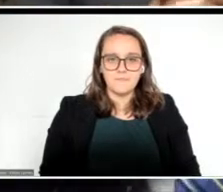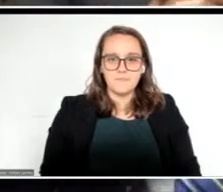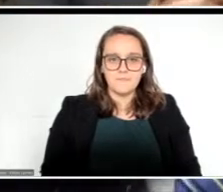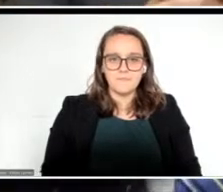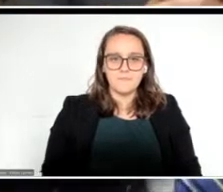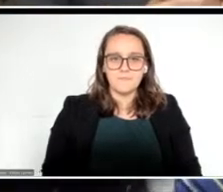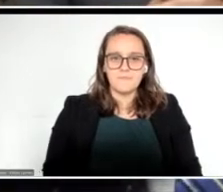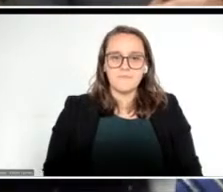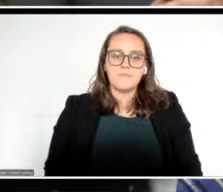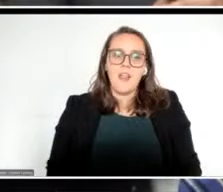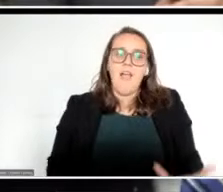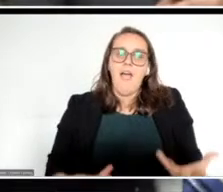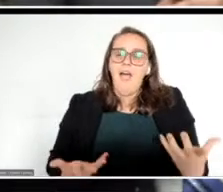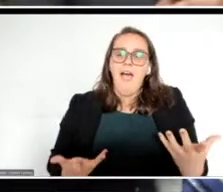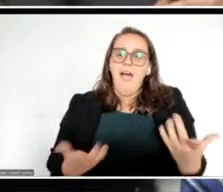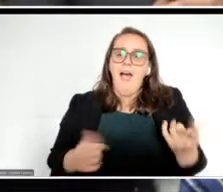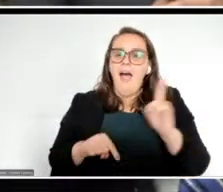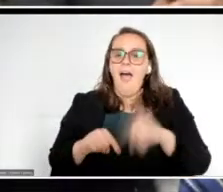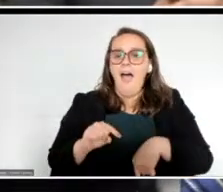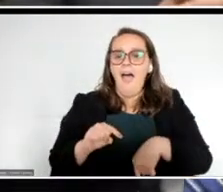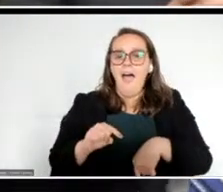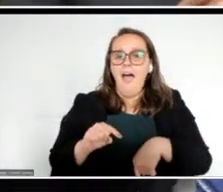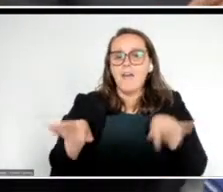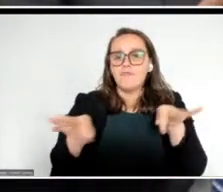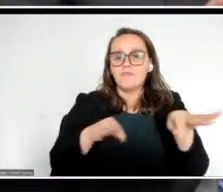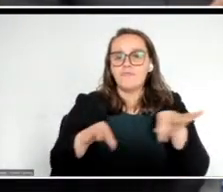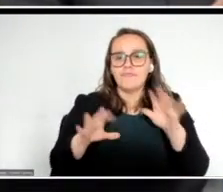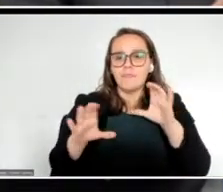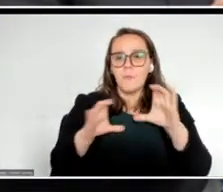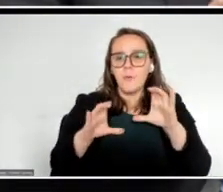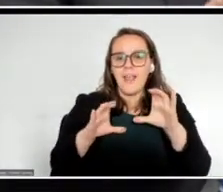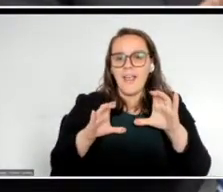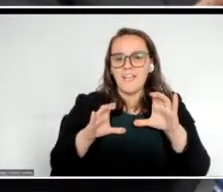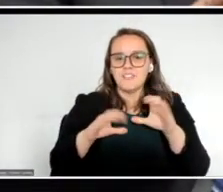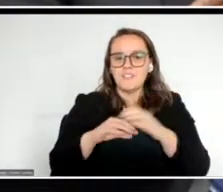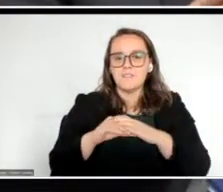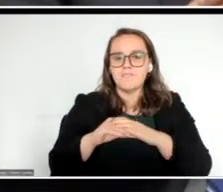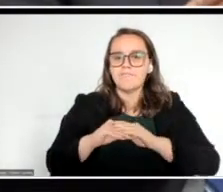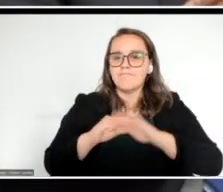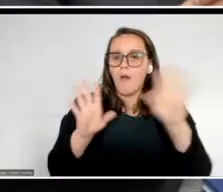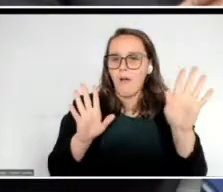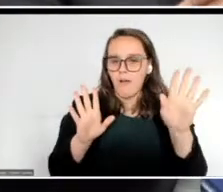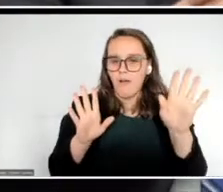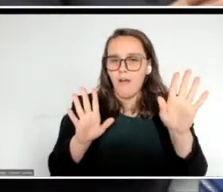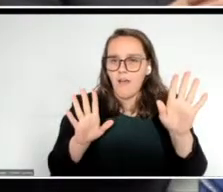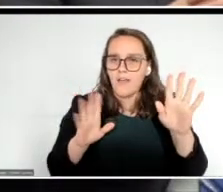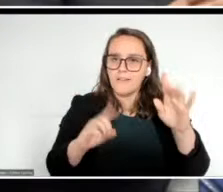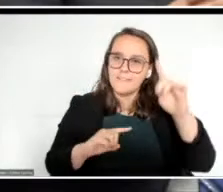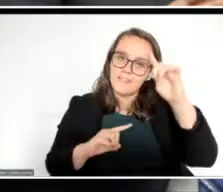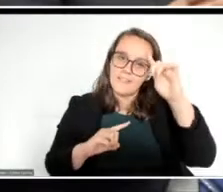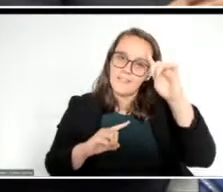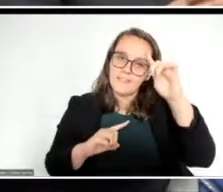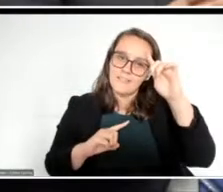I can't reveal communications, but obviously I think, you know,